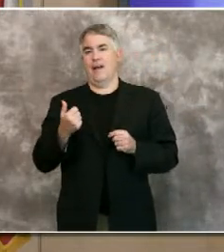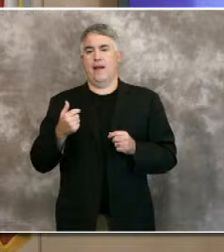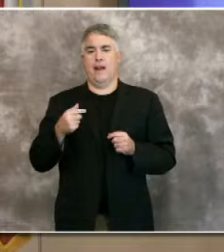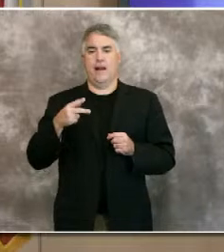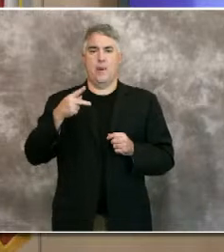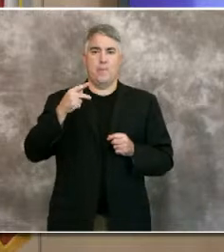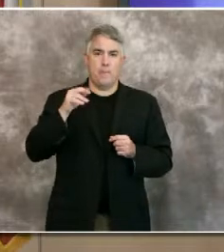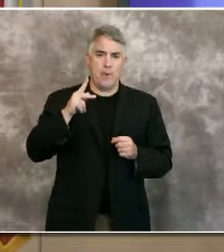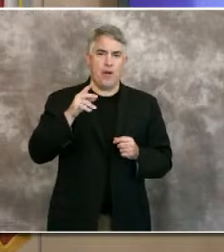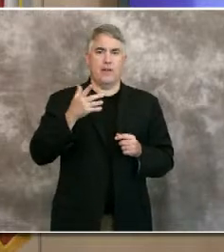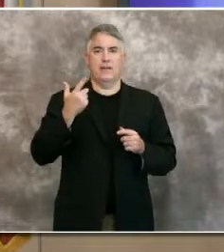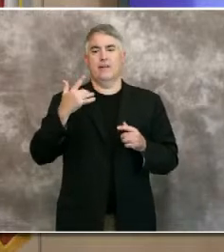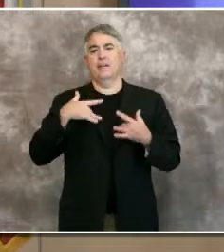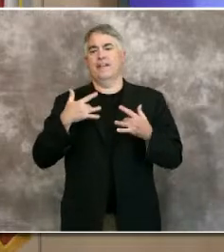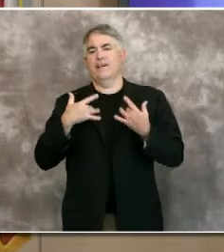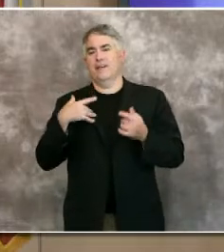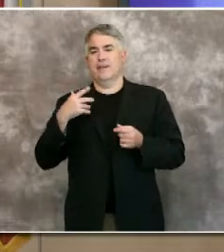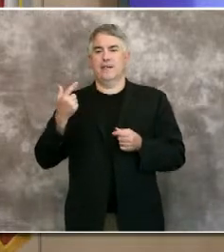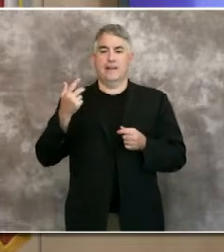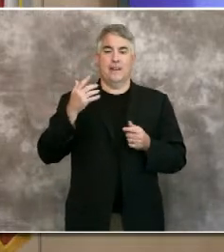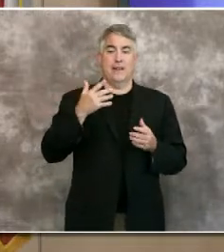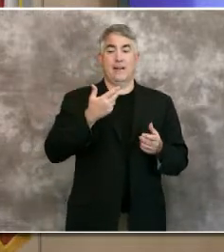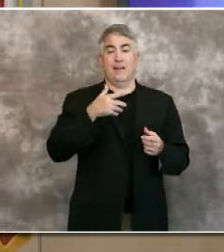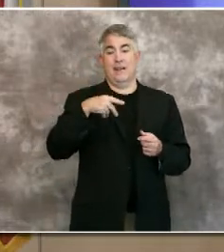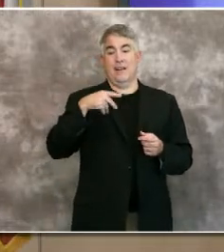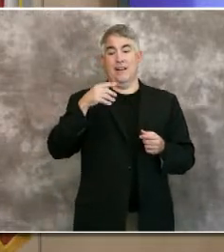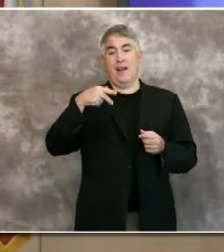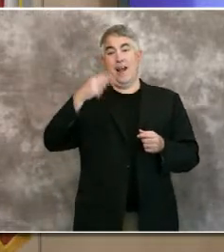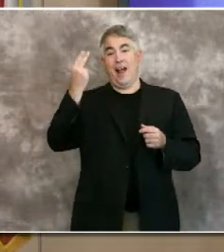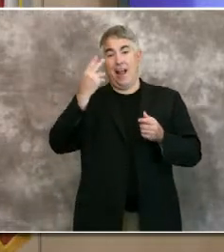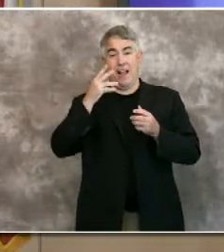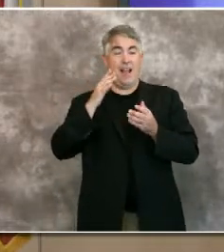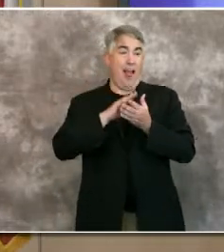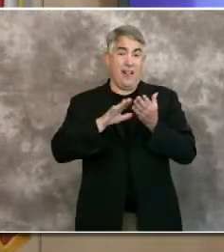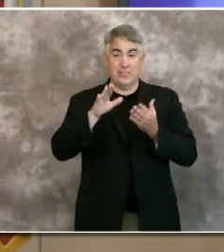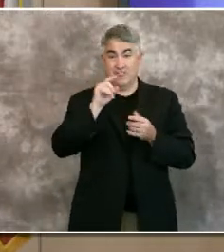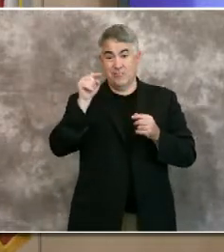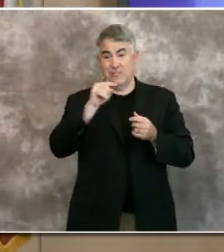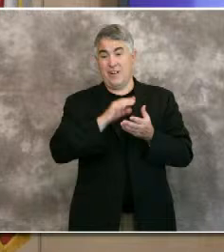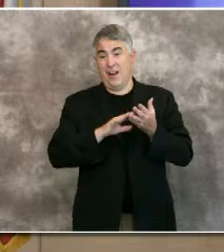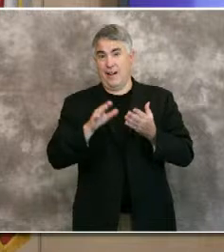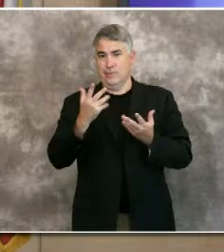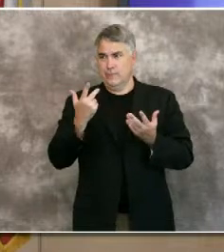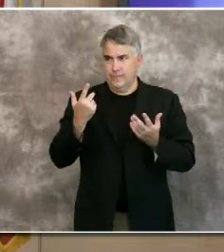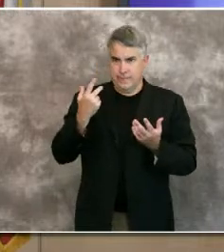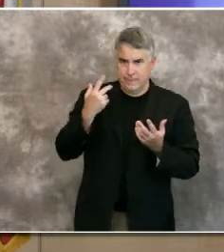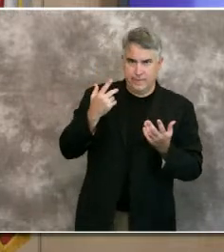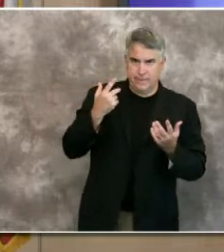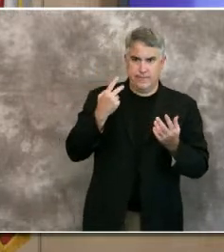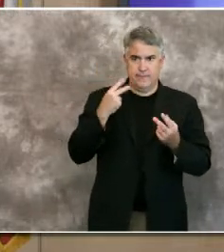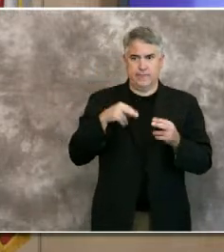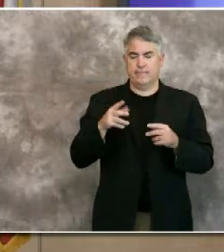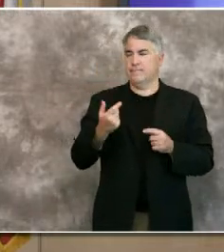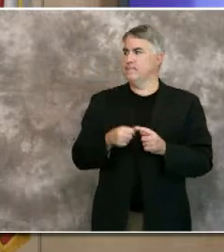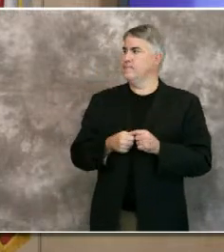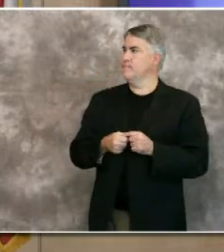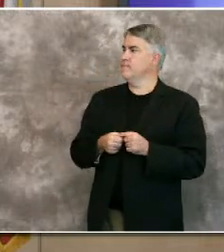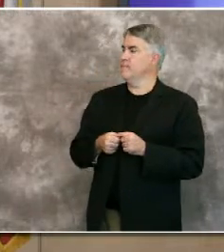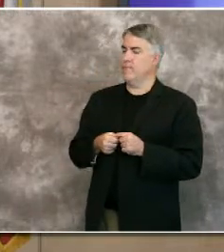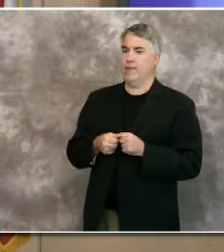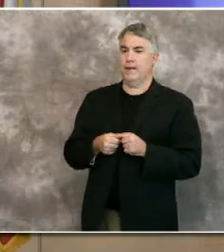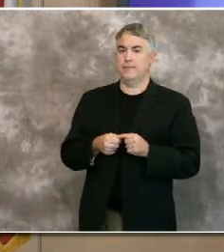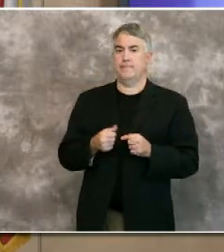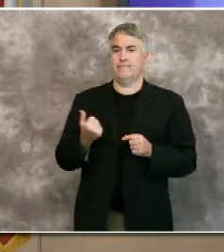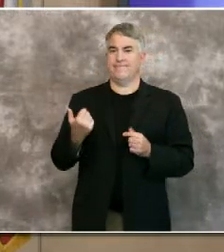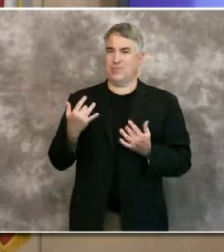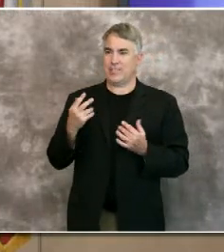venues, higher education. There's a number of those we're still waiting for guidance from the state of California on. And so we will continue to wait for that guidance, and we'll continue